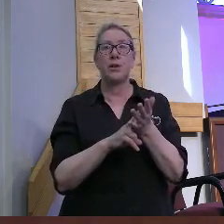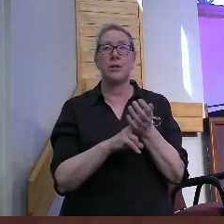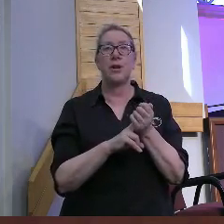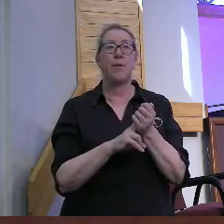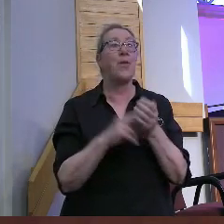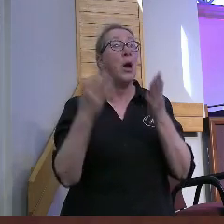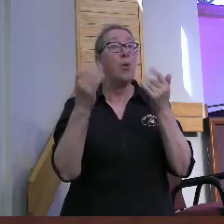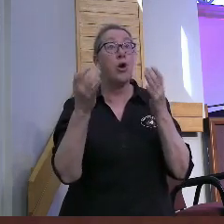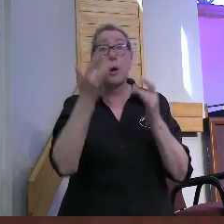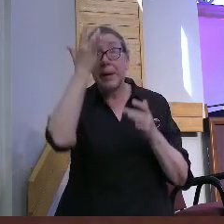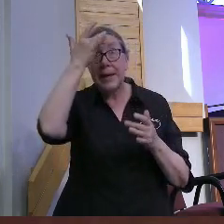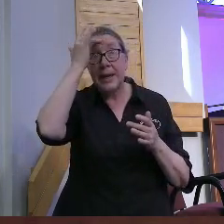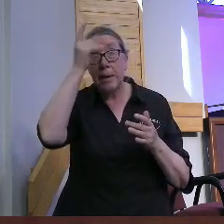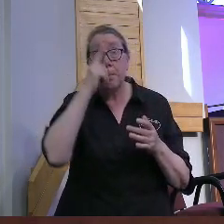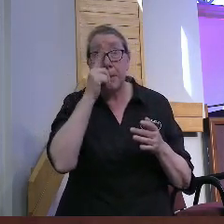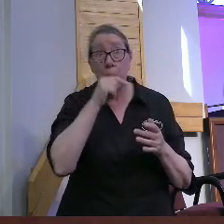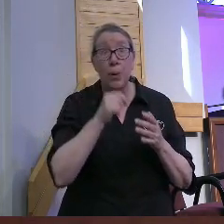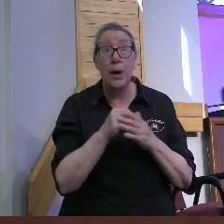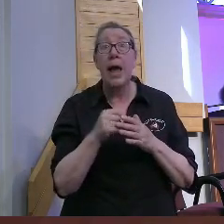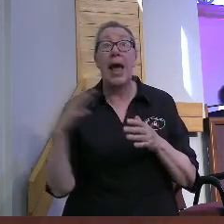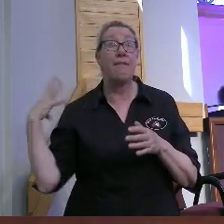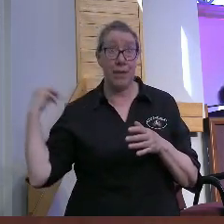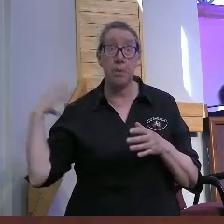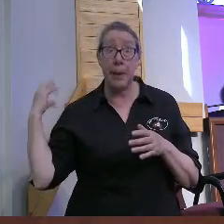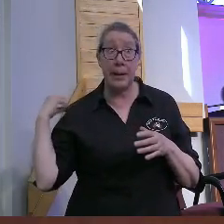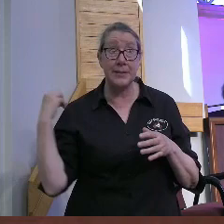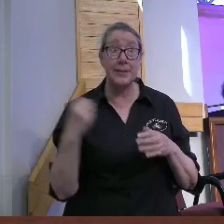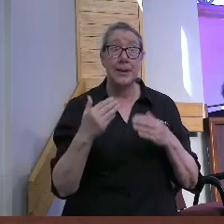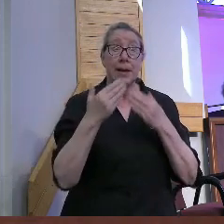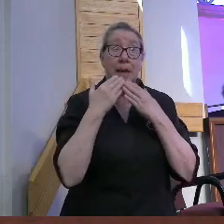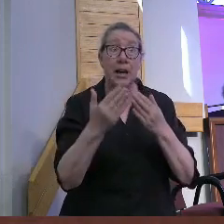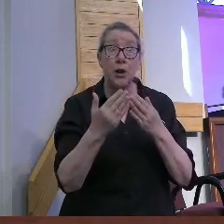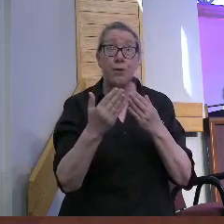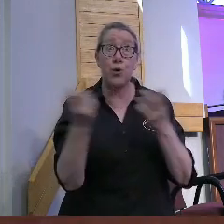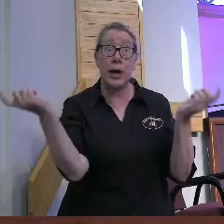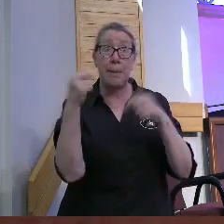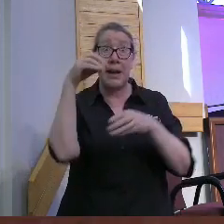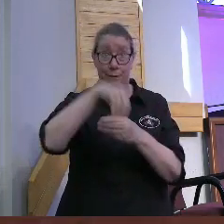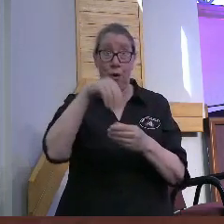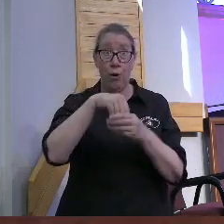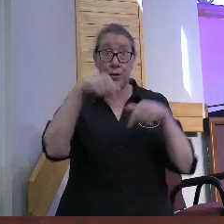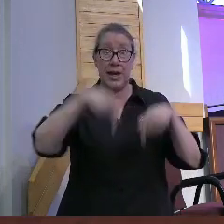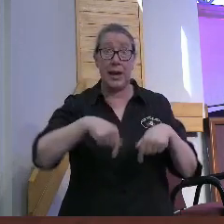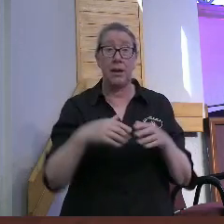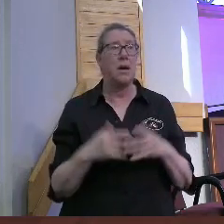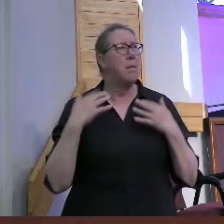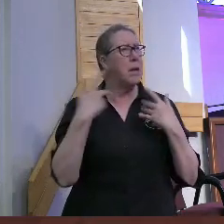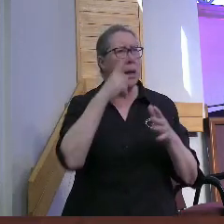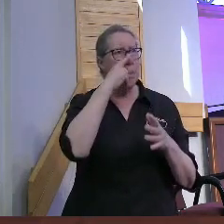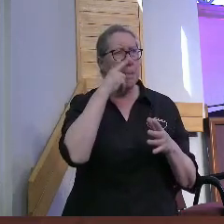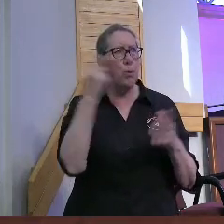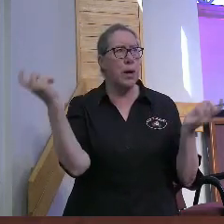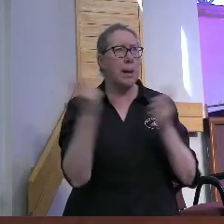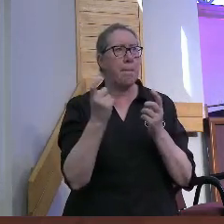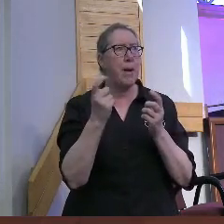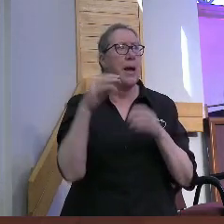Every week, India and the Philippines are two places that our statistics are telling us that we have lots of people joining us every week. And of course, both those places have